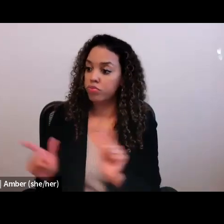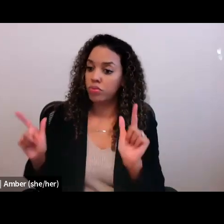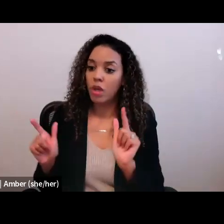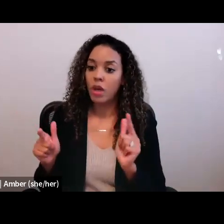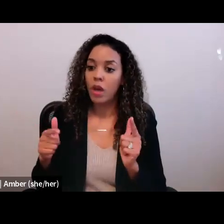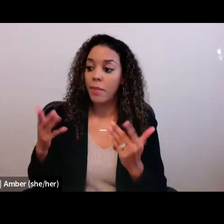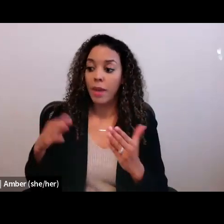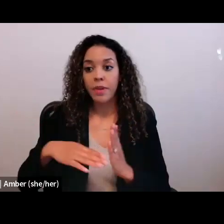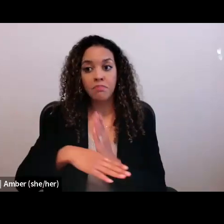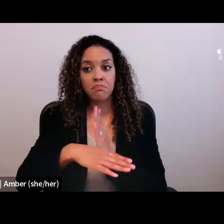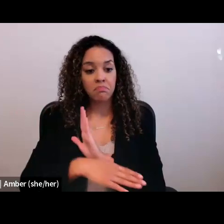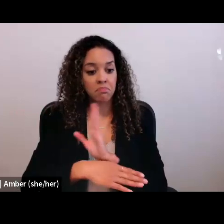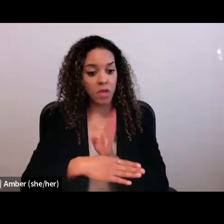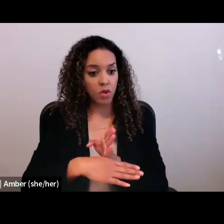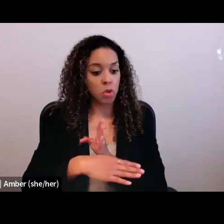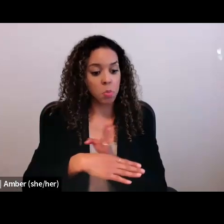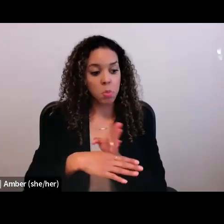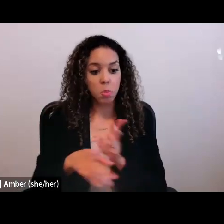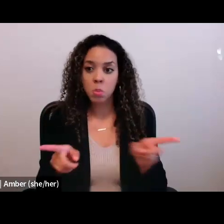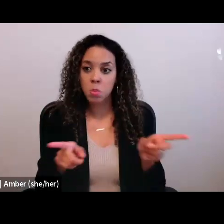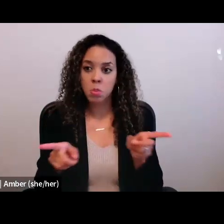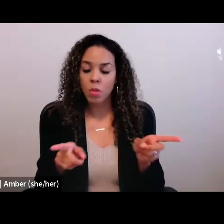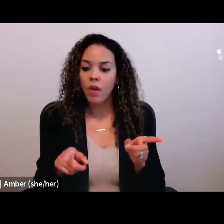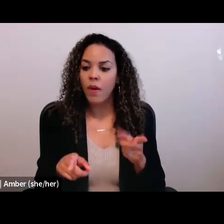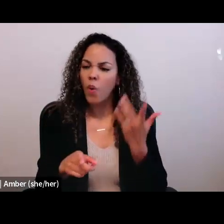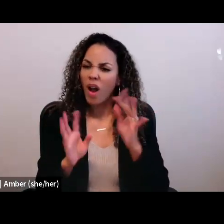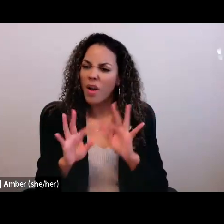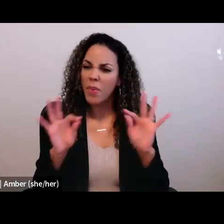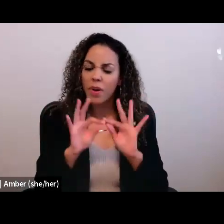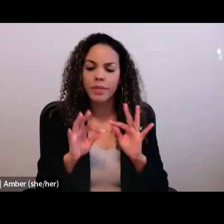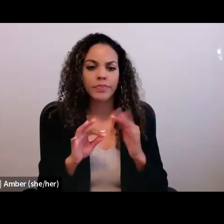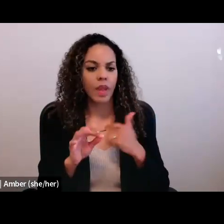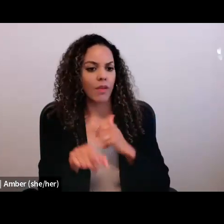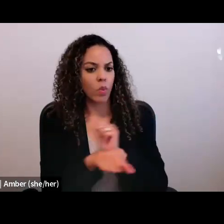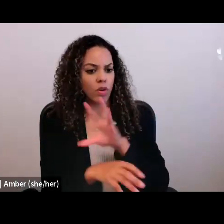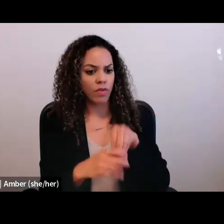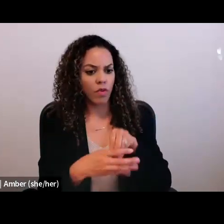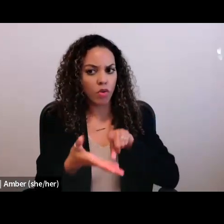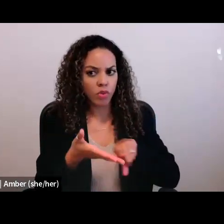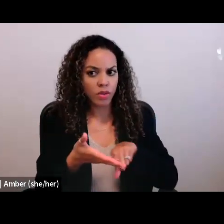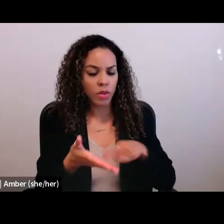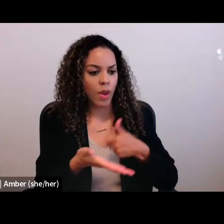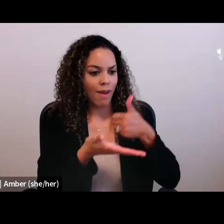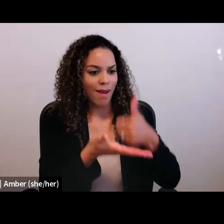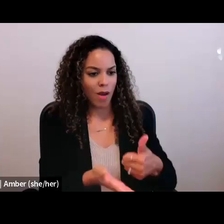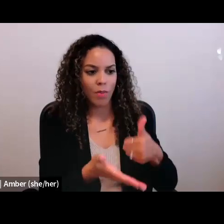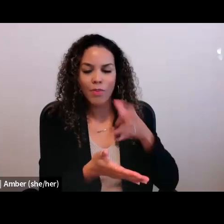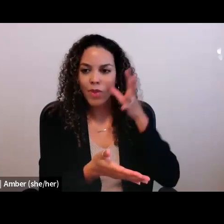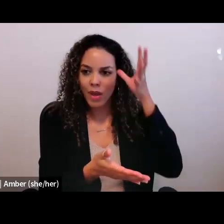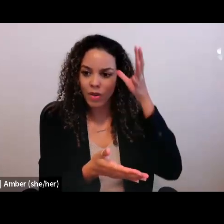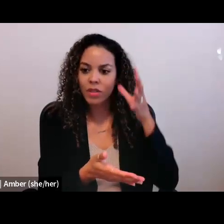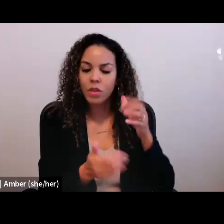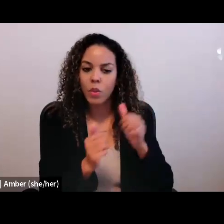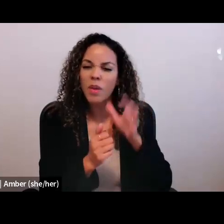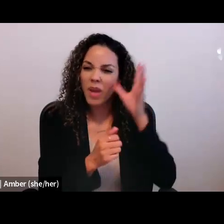both ways. Why is that important? Because I've worked with studies where we've actually helped parents with parent effectiveness